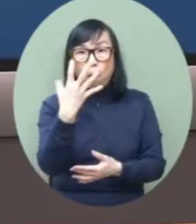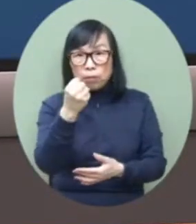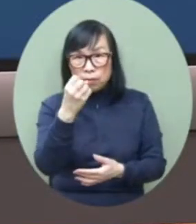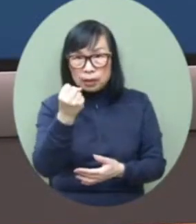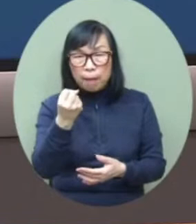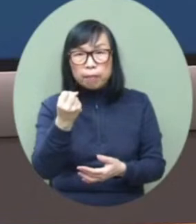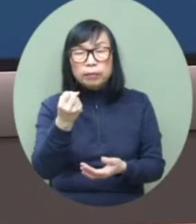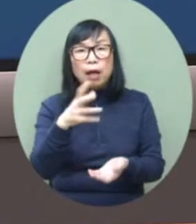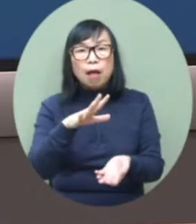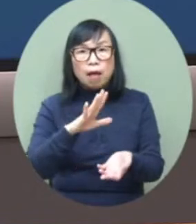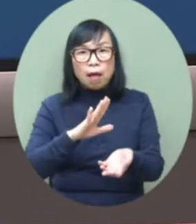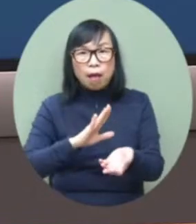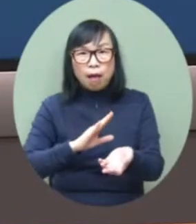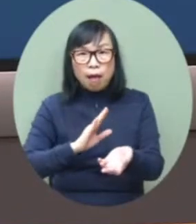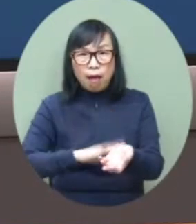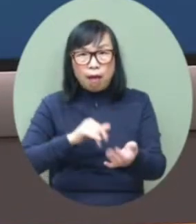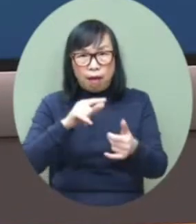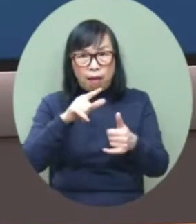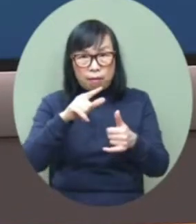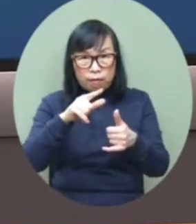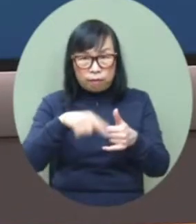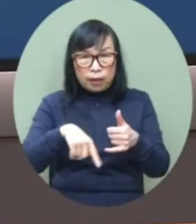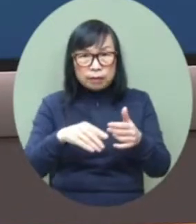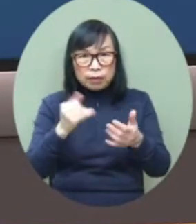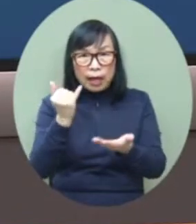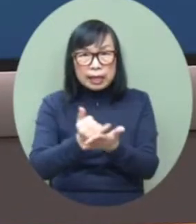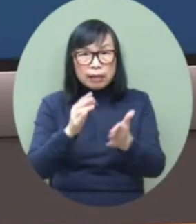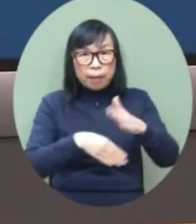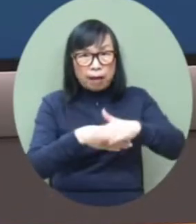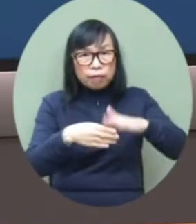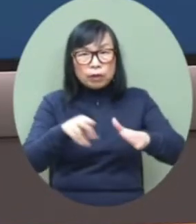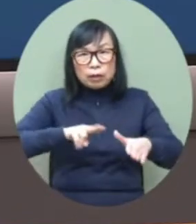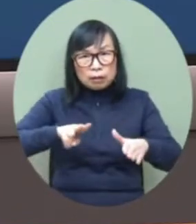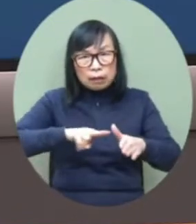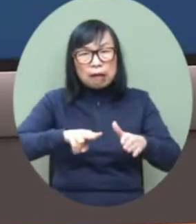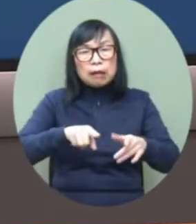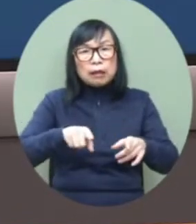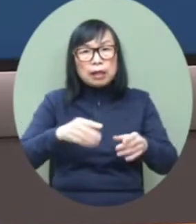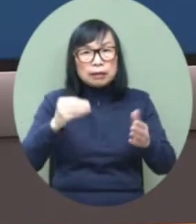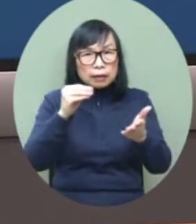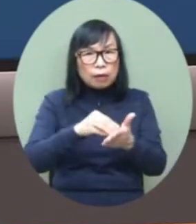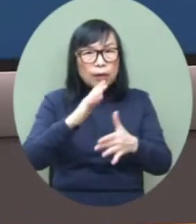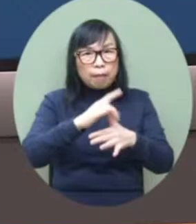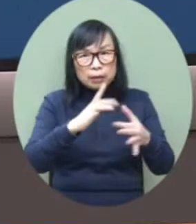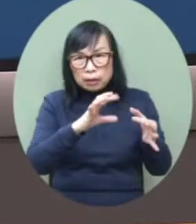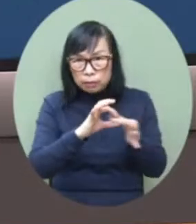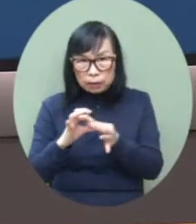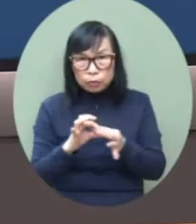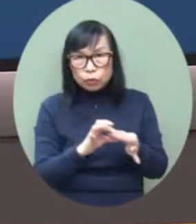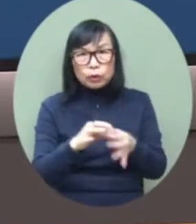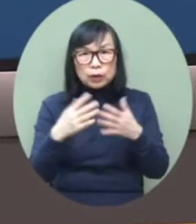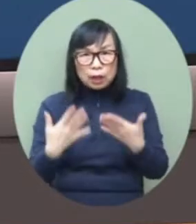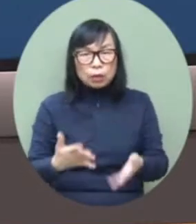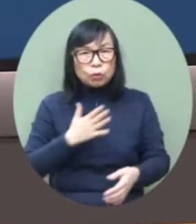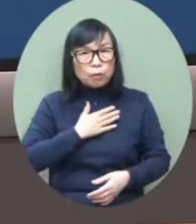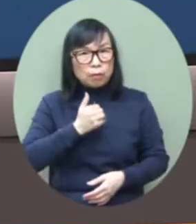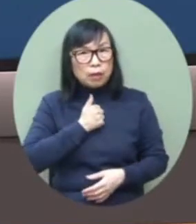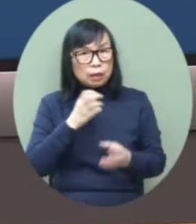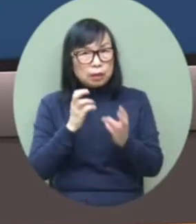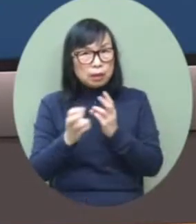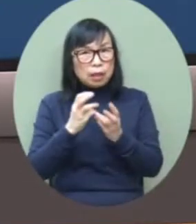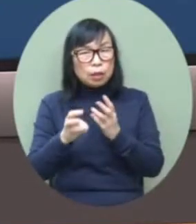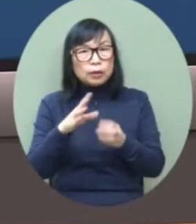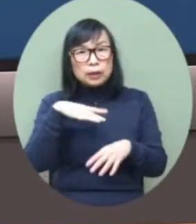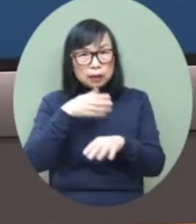and some 50 plus patients in the same ward will be listed as close contacts. We are